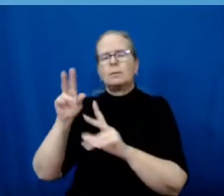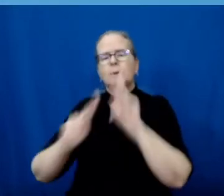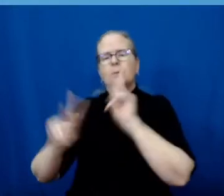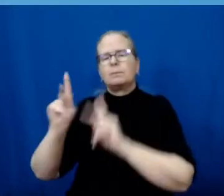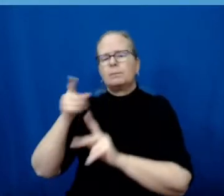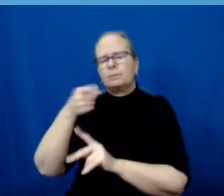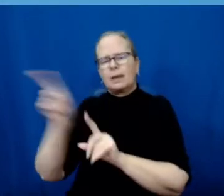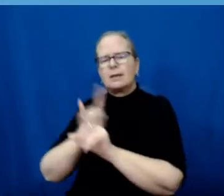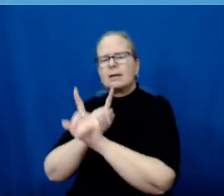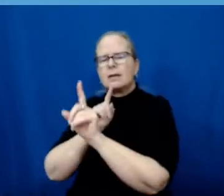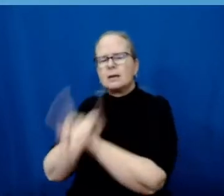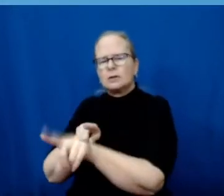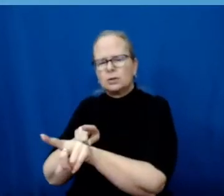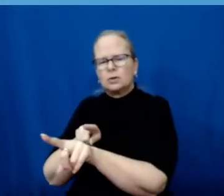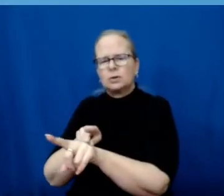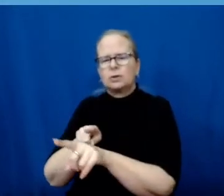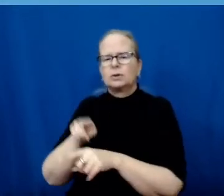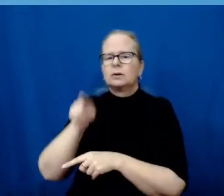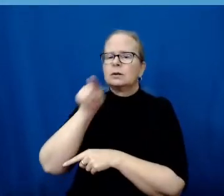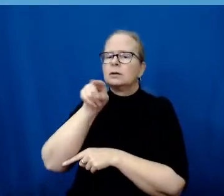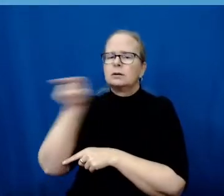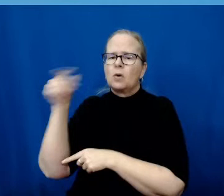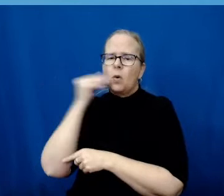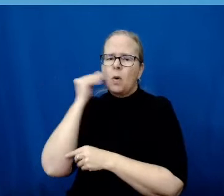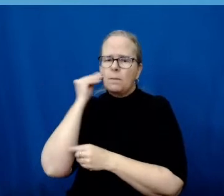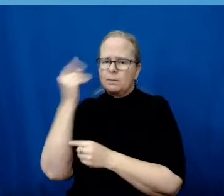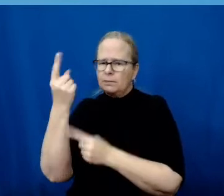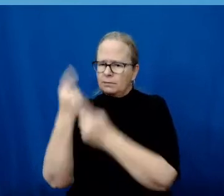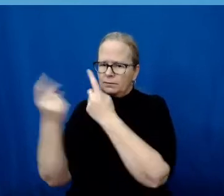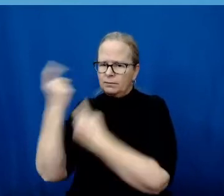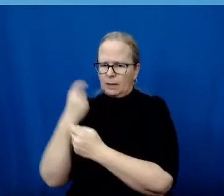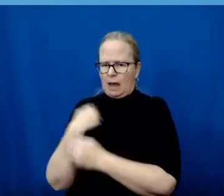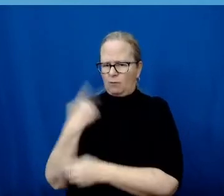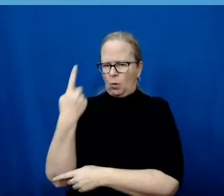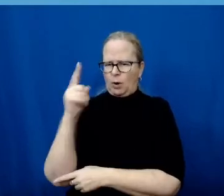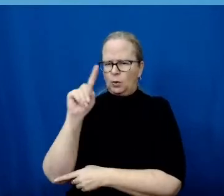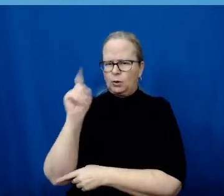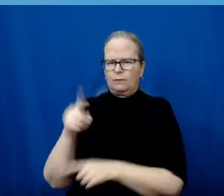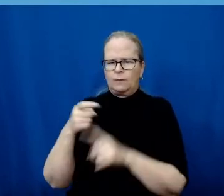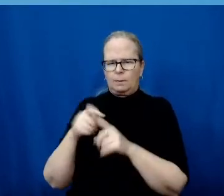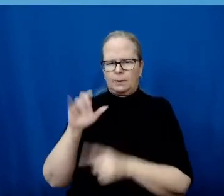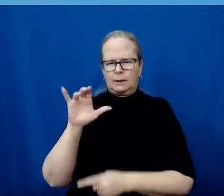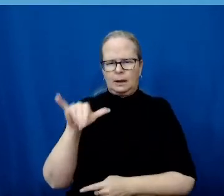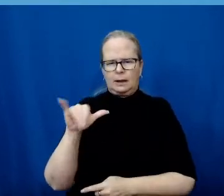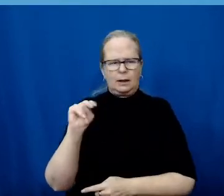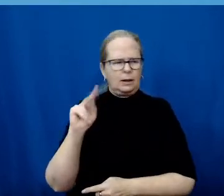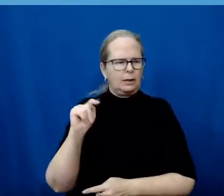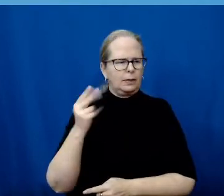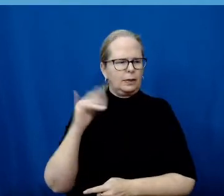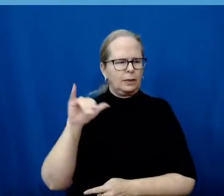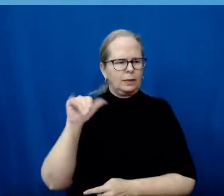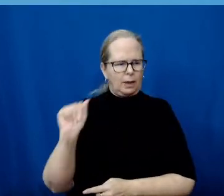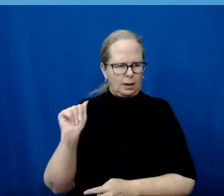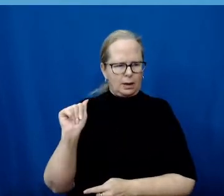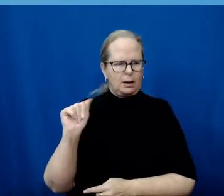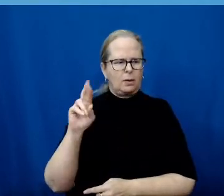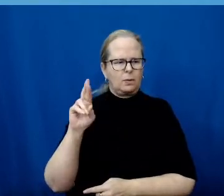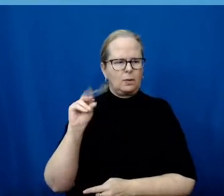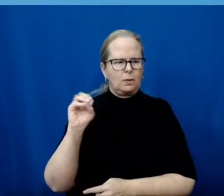invite her into the conversation to ask her question. So those are the things that I'm watching overseas. I think that's my last slide, Michelle.